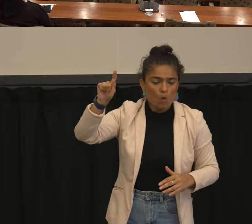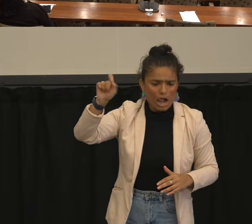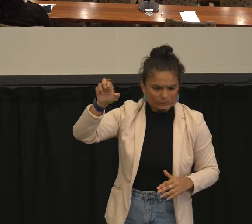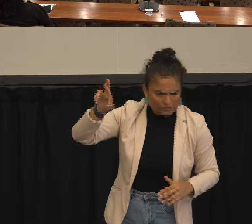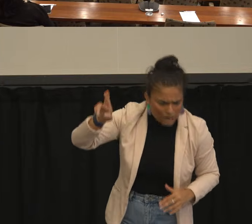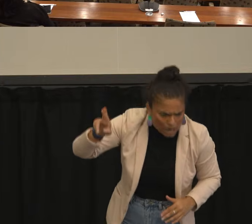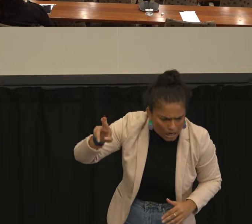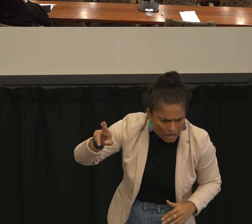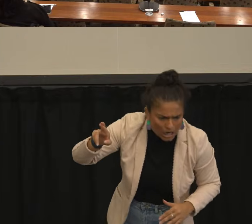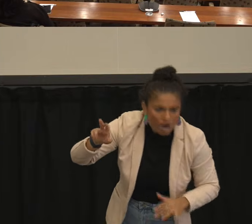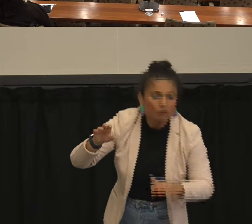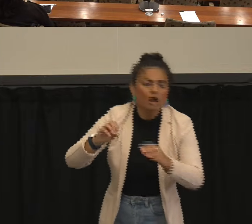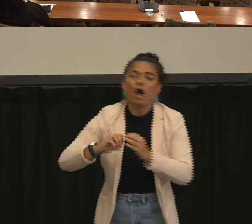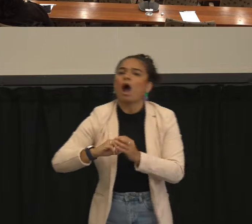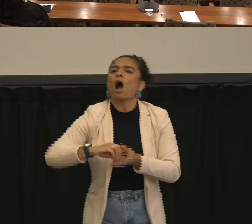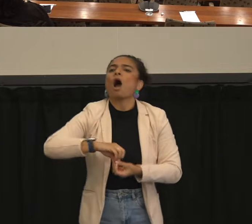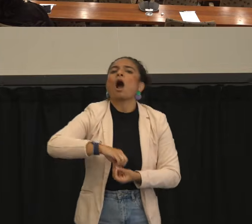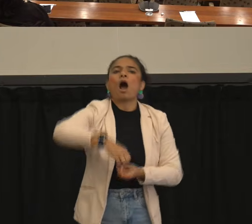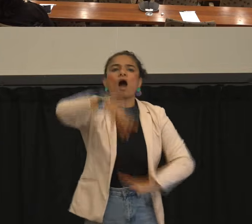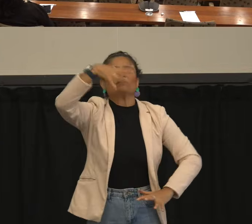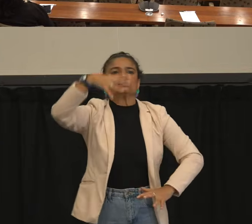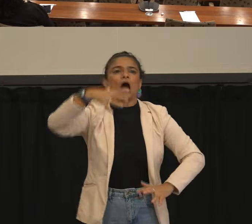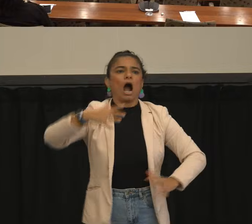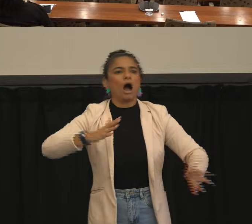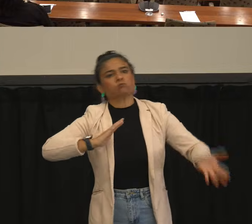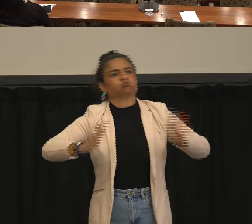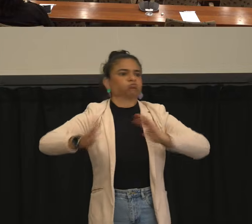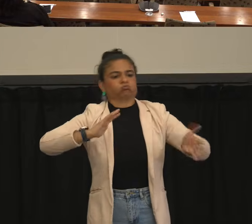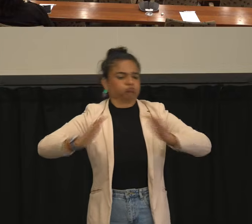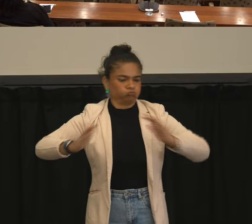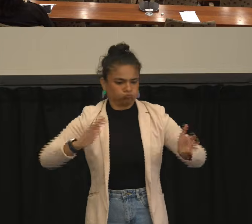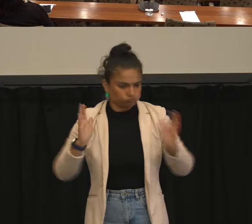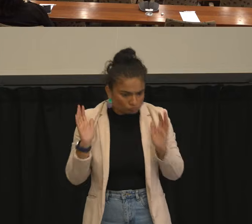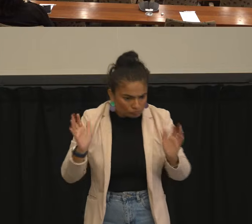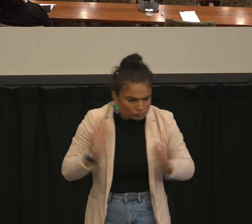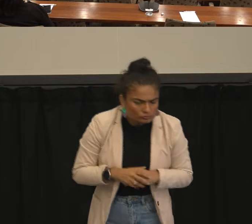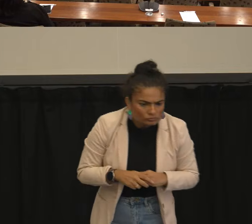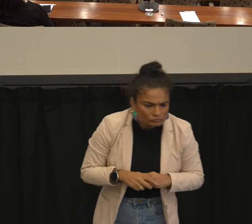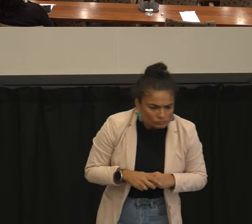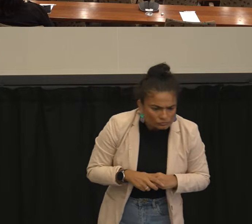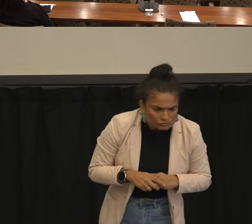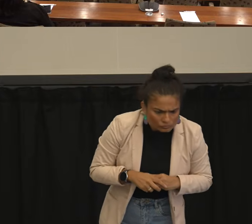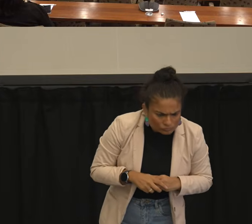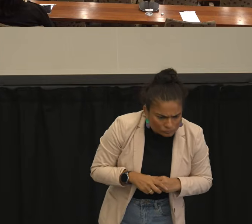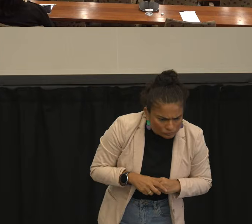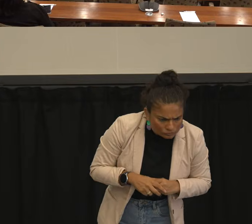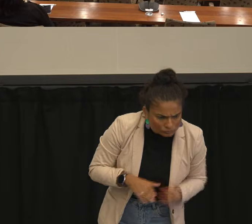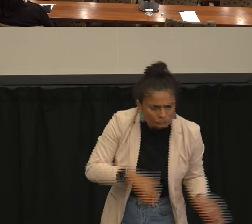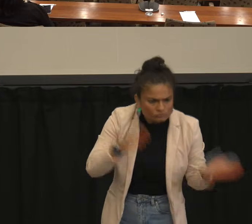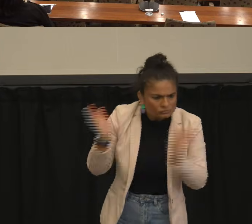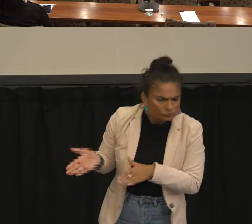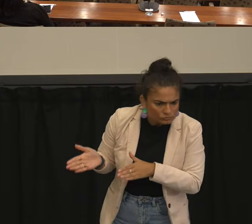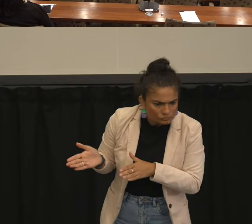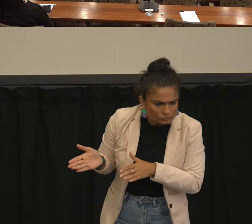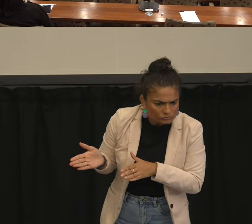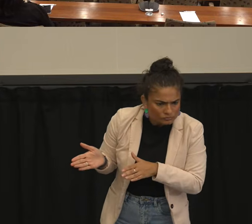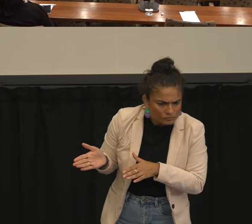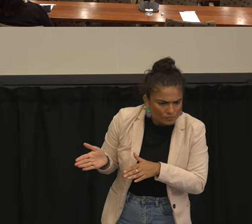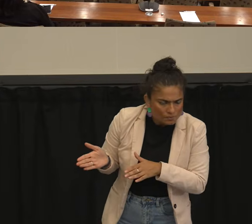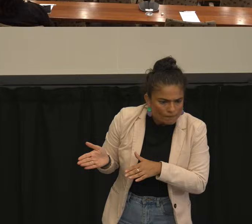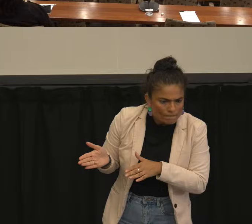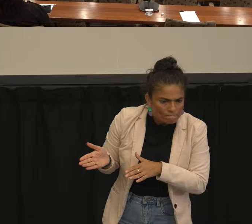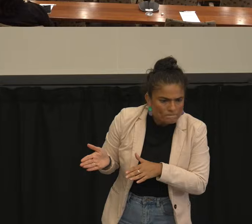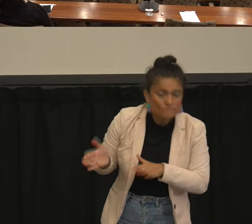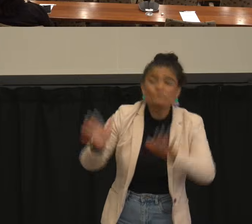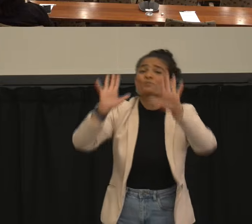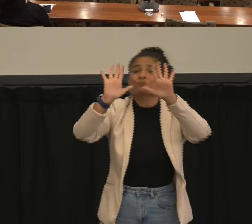And then we have the Walter Sisulu University, who's looking at the digital avatar innovation for SASL.